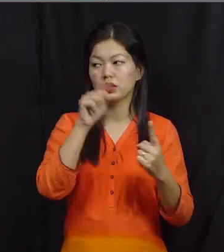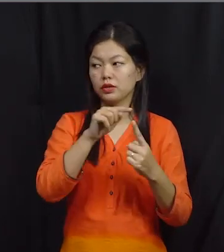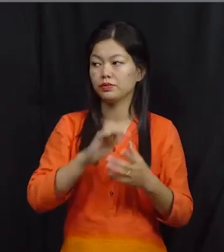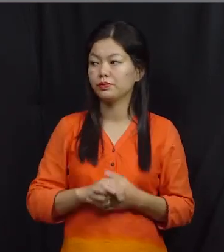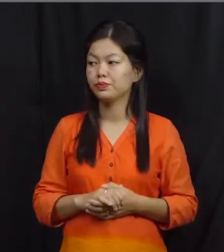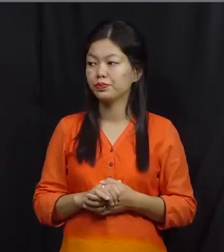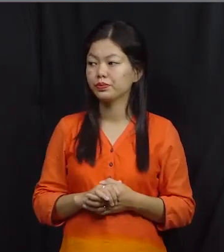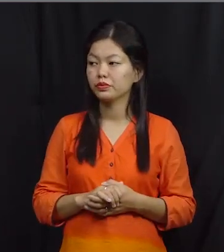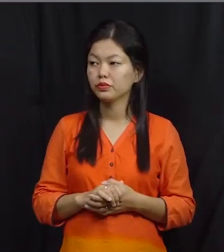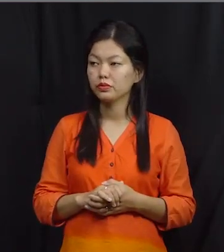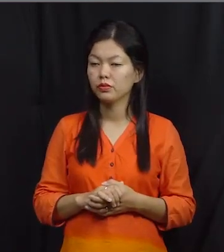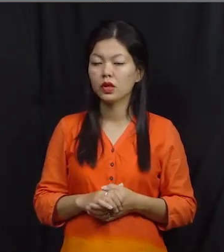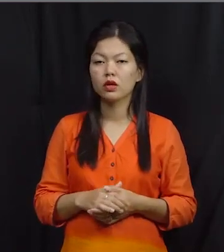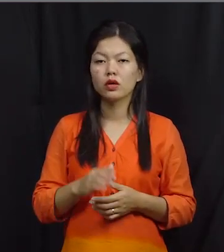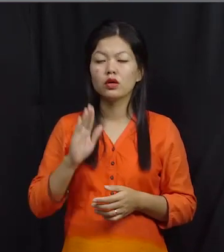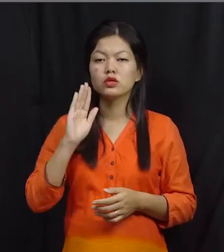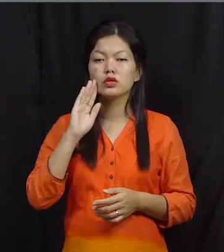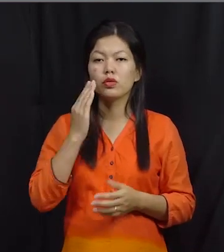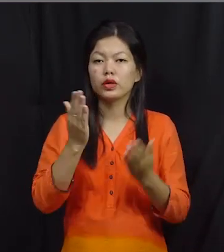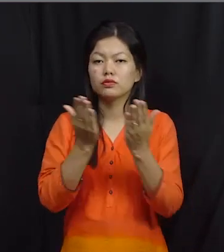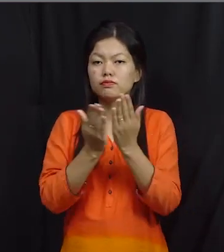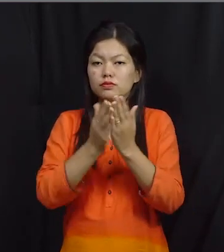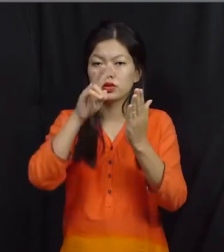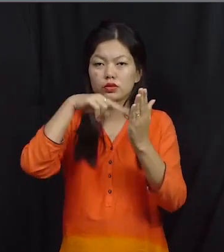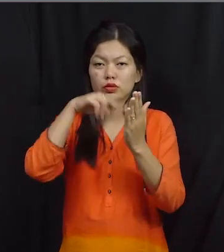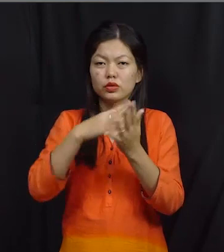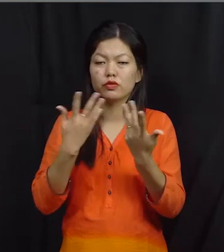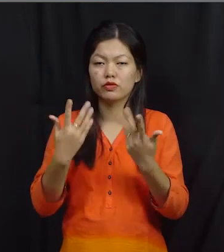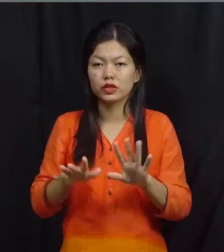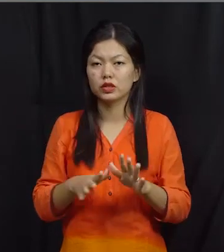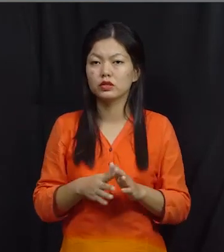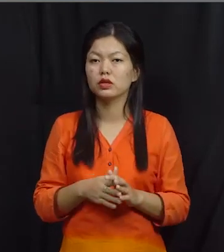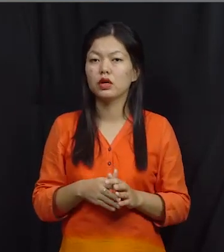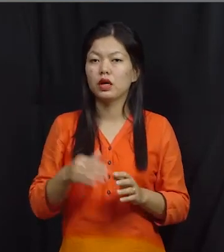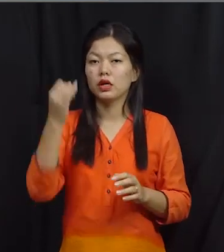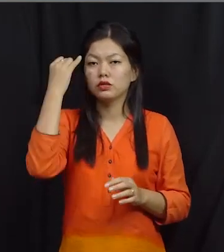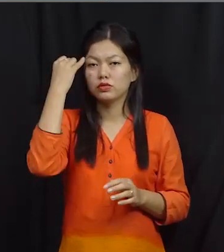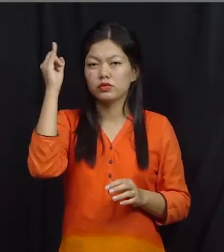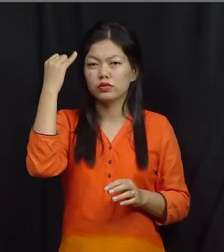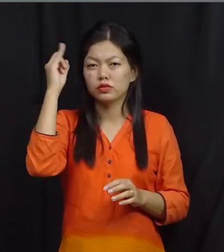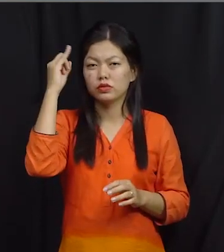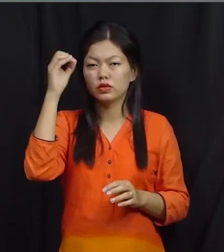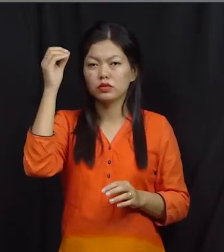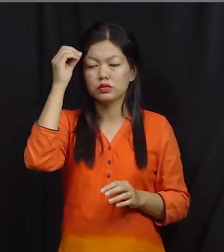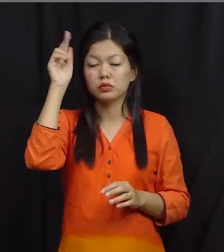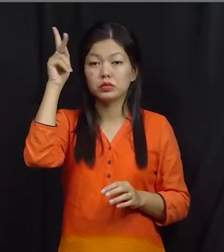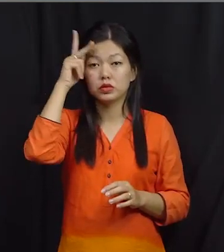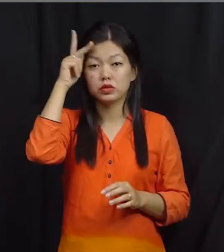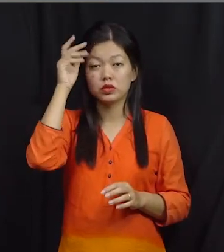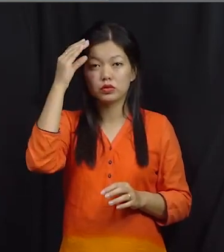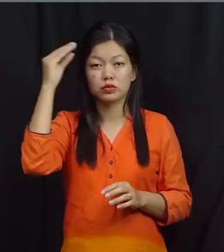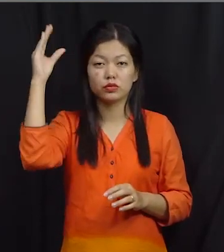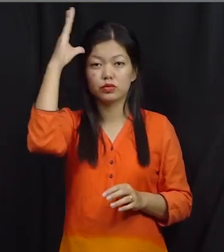realistic also, you become reasonable, isn't it? And then your thinking also becomes very critical, isn't it?